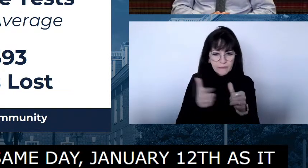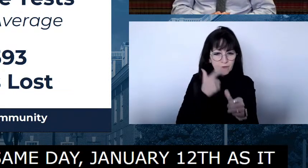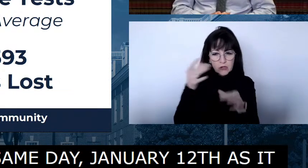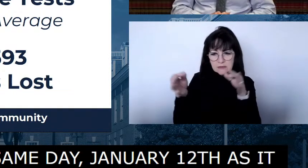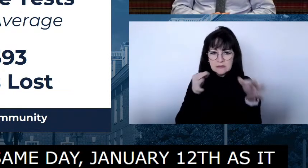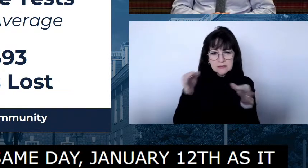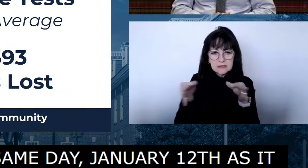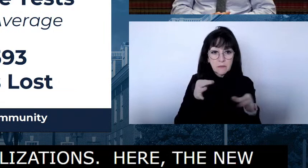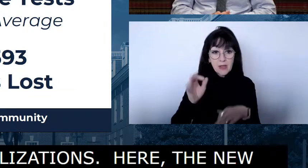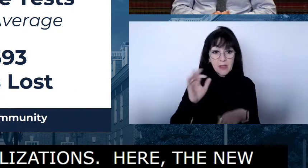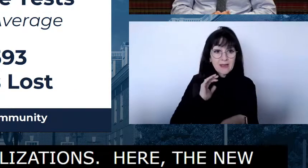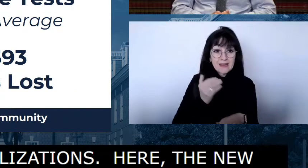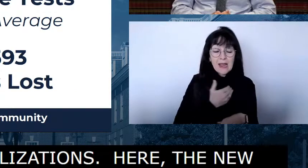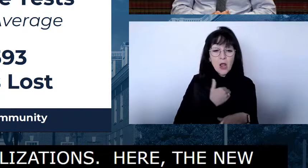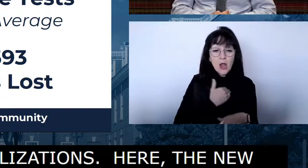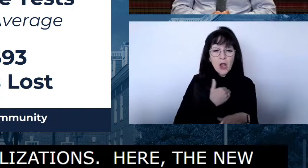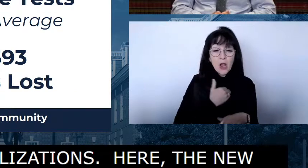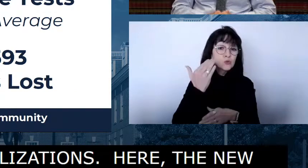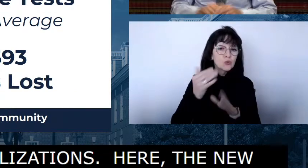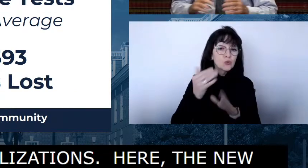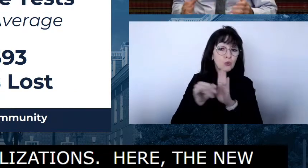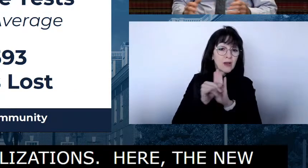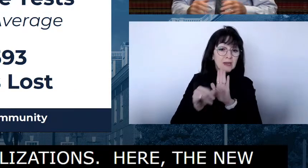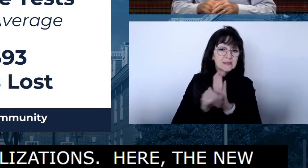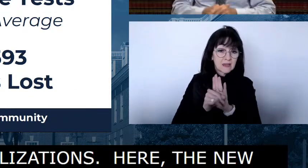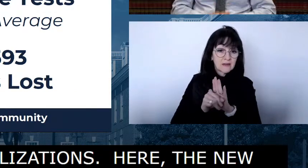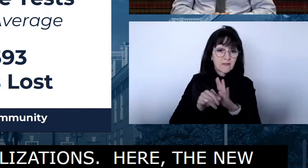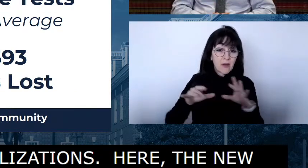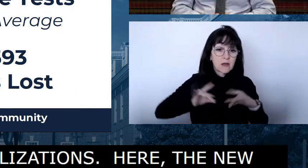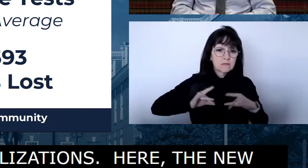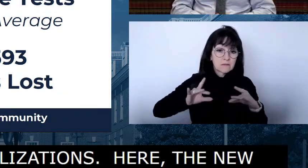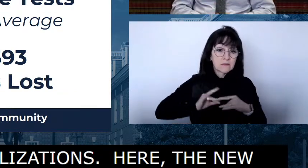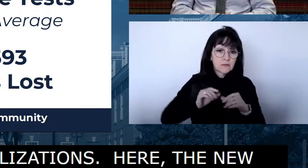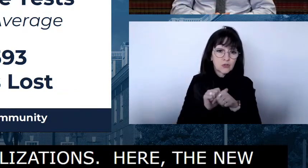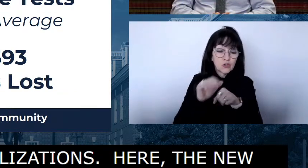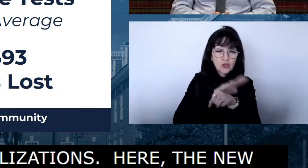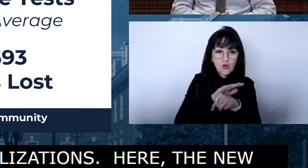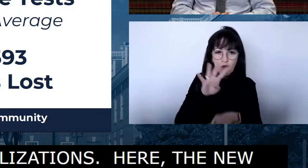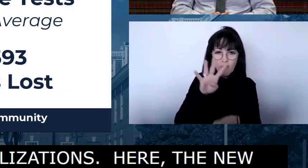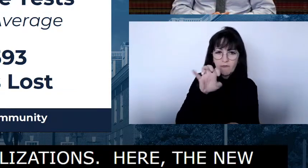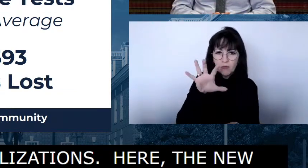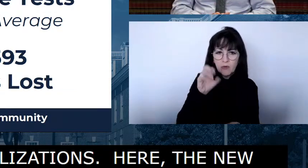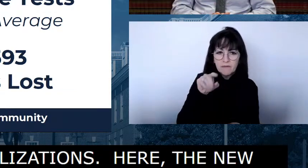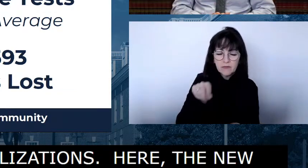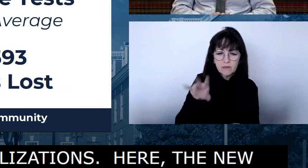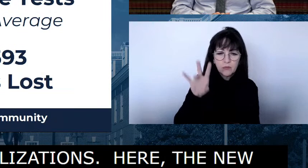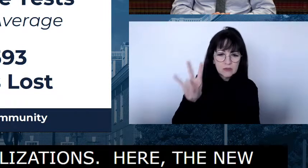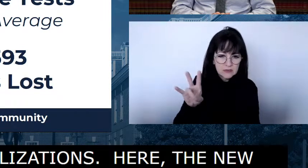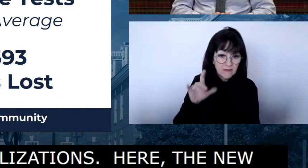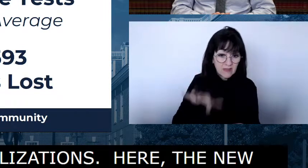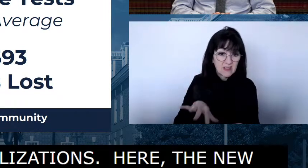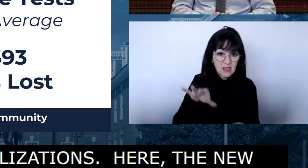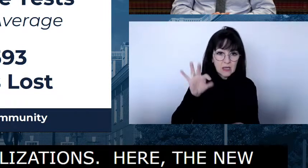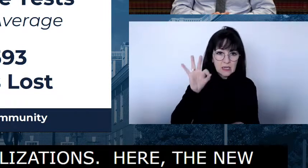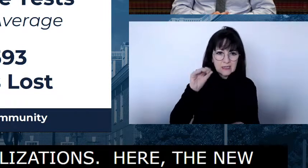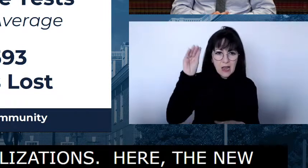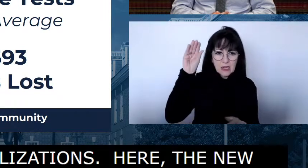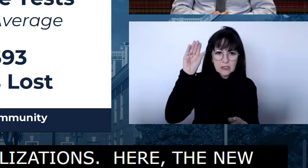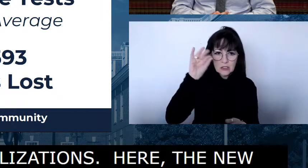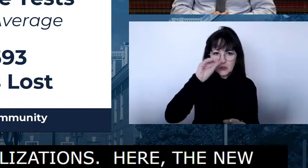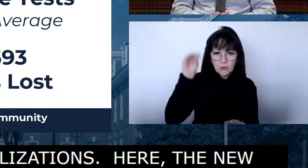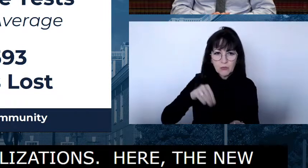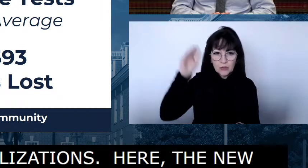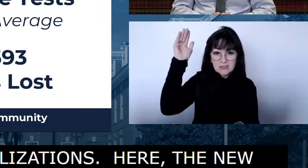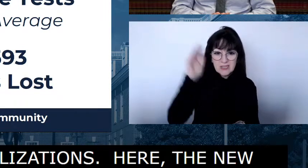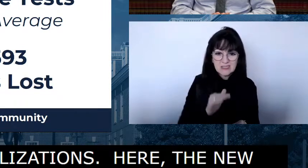to 450, still a high number in the context of things, but way different, 90% down from over